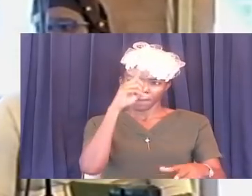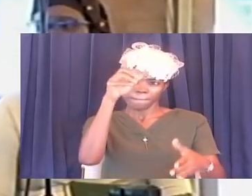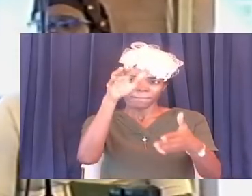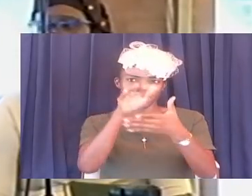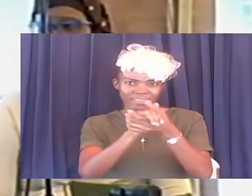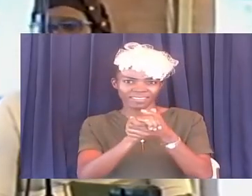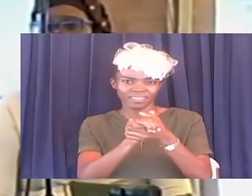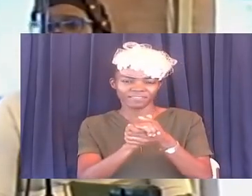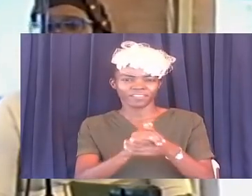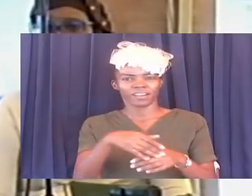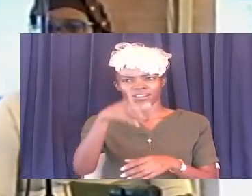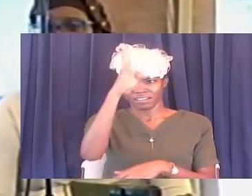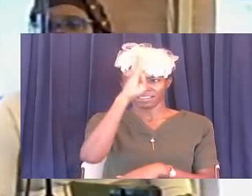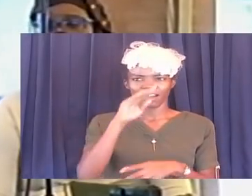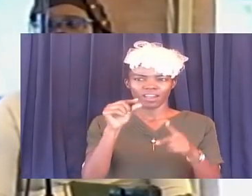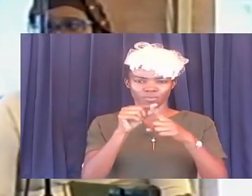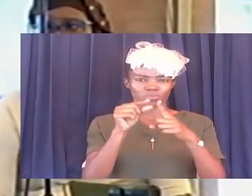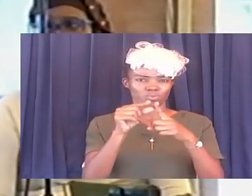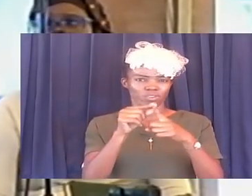Hallelujah.